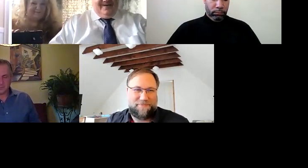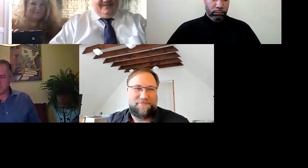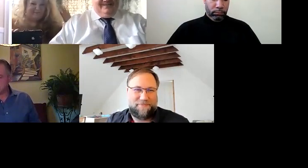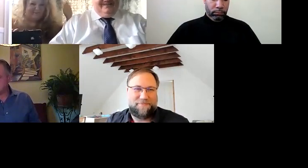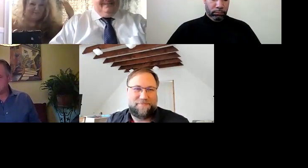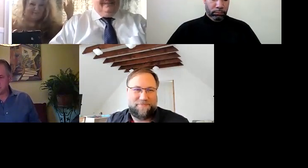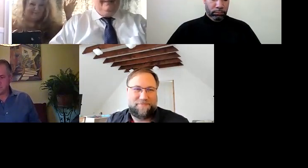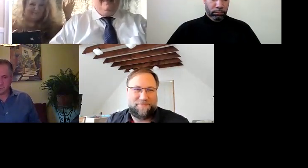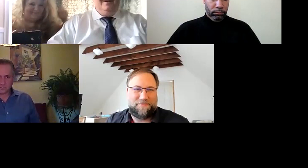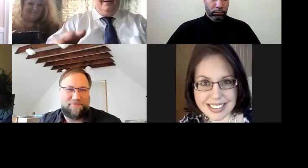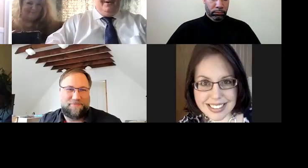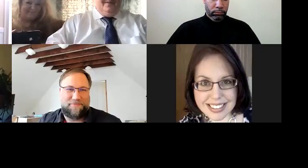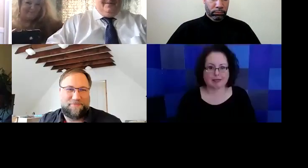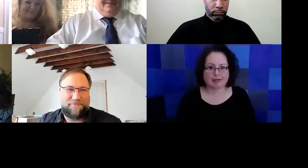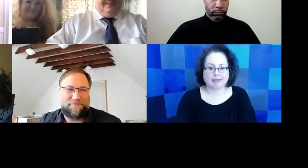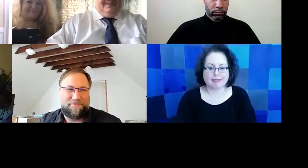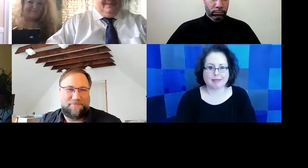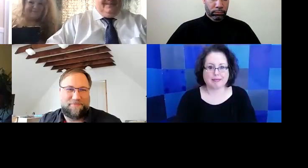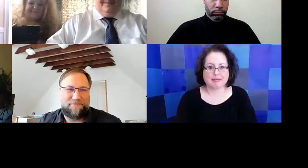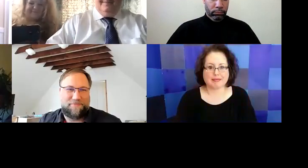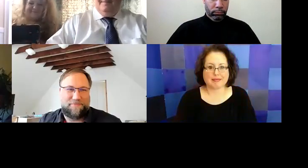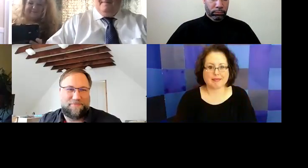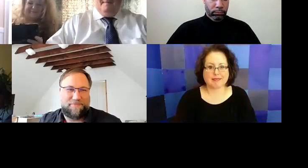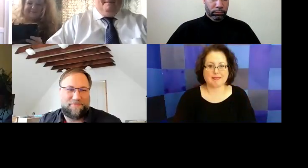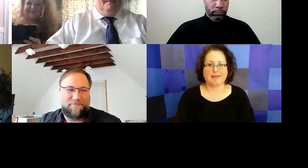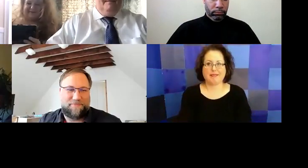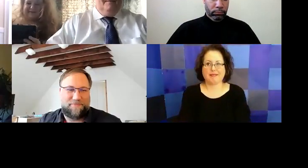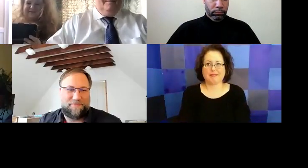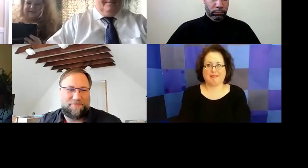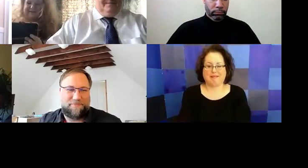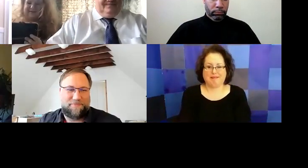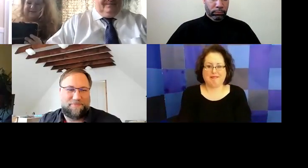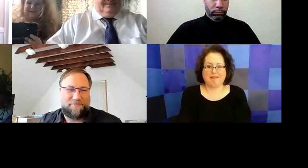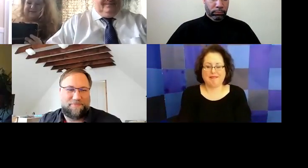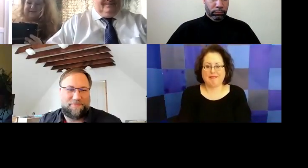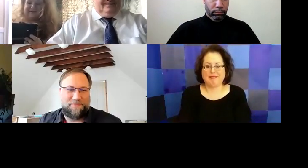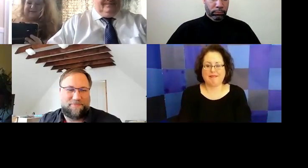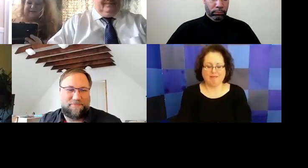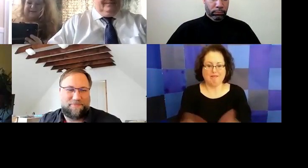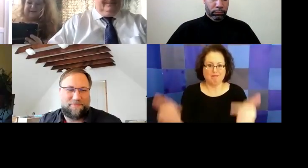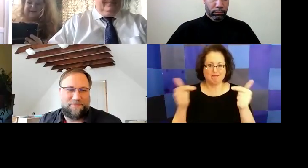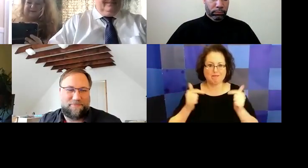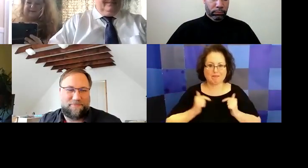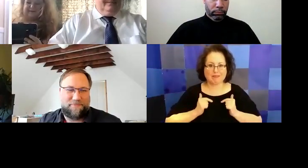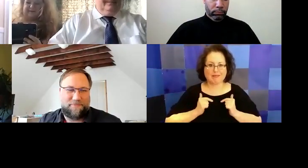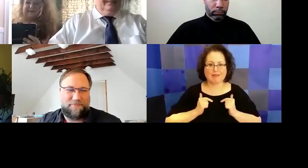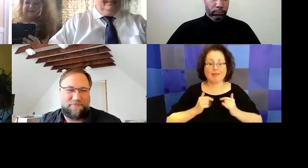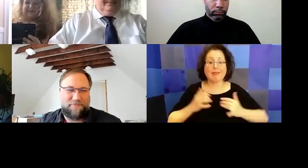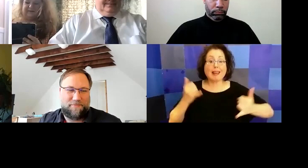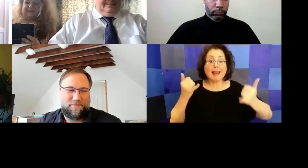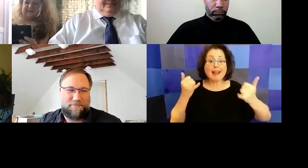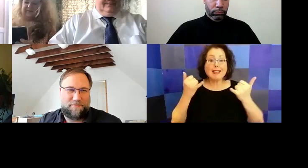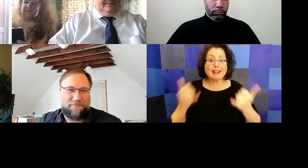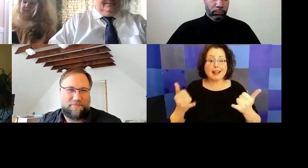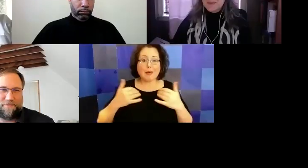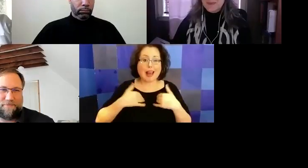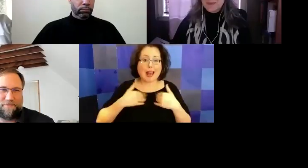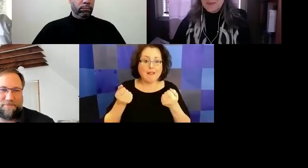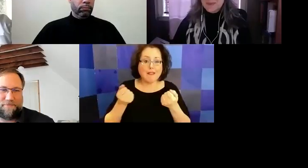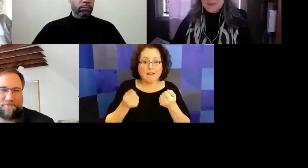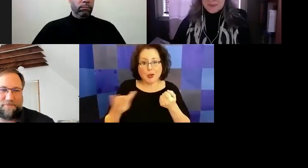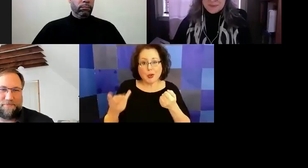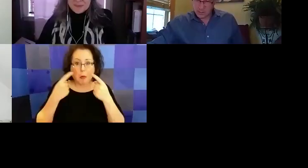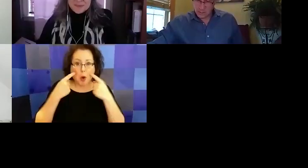you. All the best. Thanks, Madam President. Thank you for letting me do that. Thank you. And now we have a few proclamations for myself,